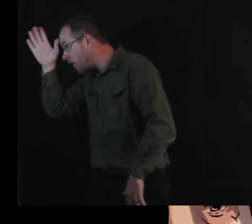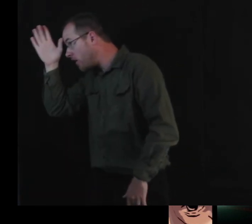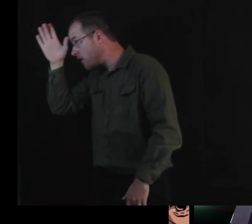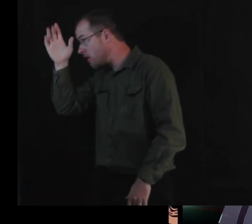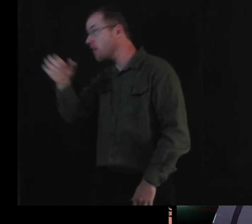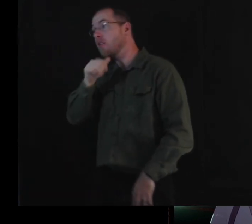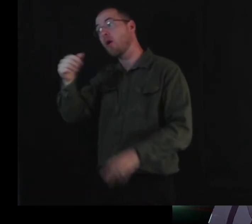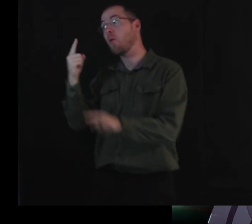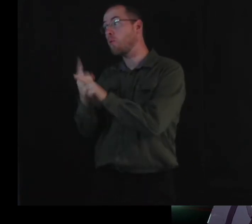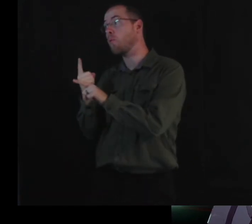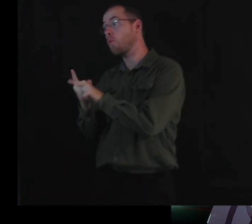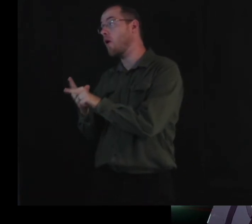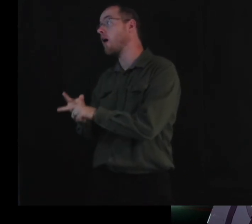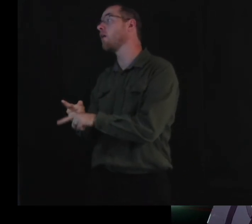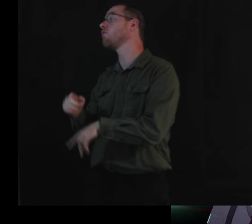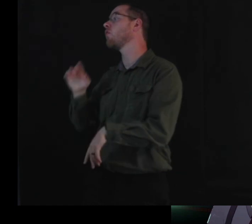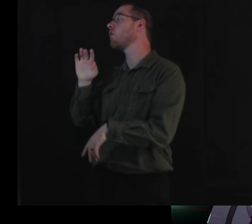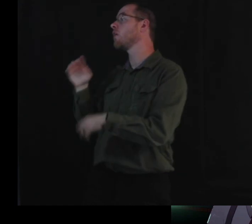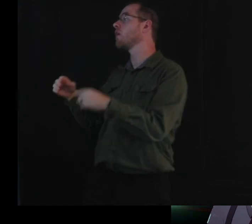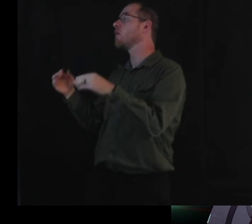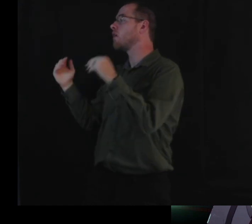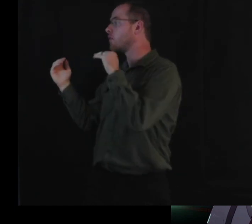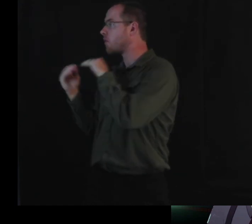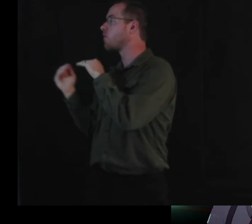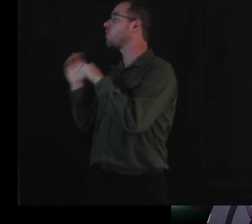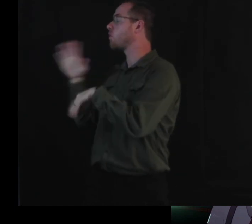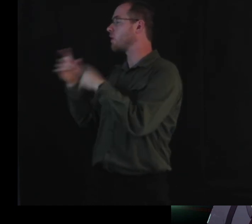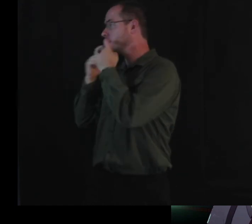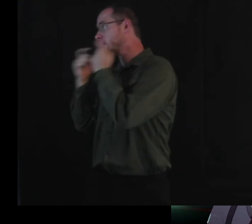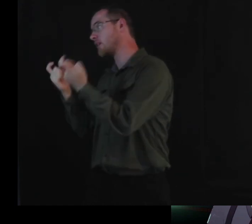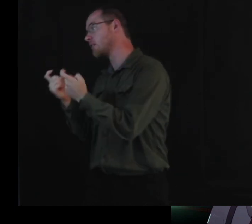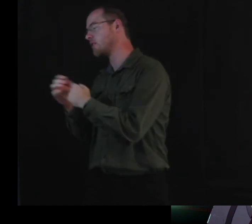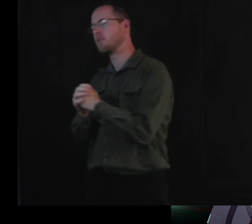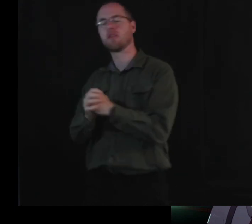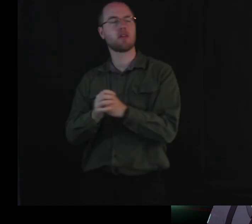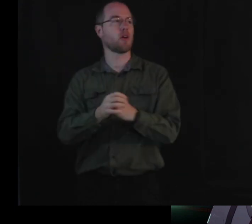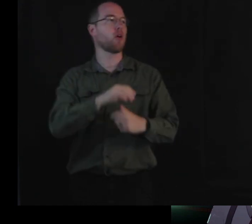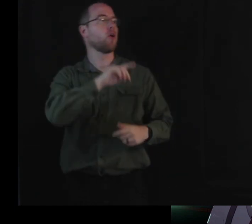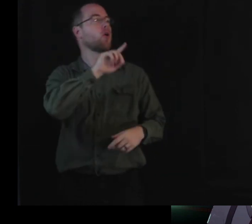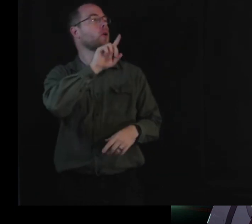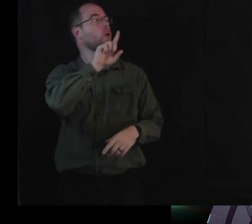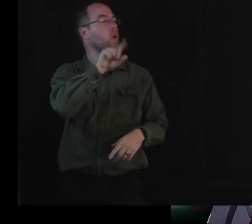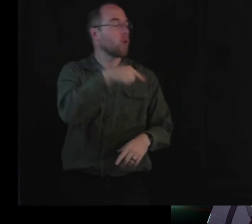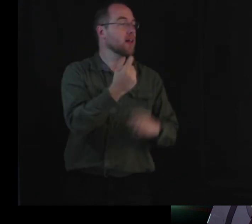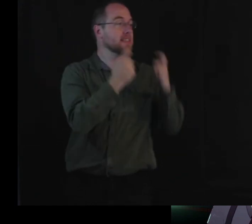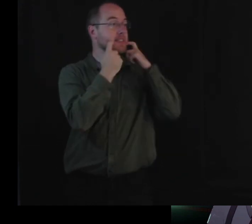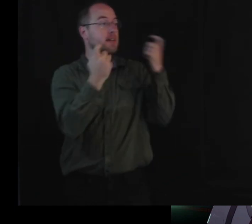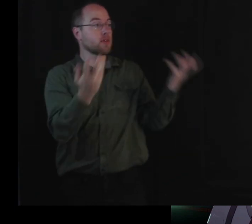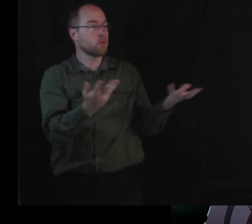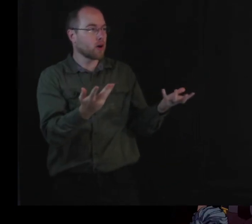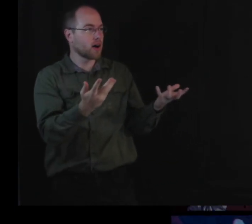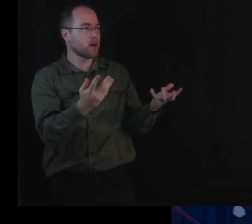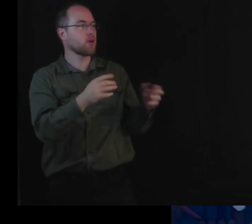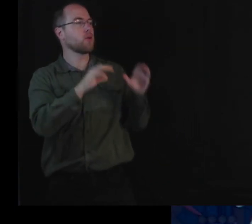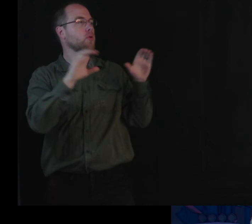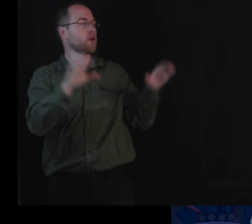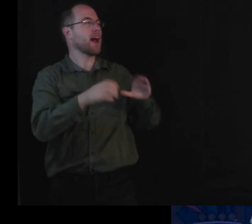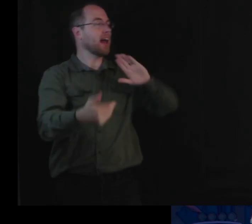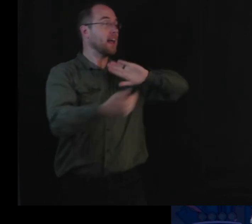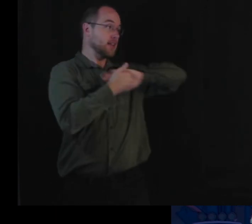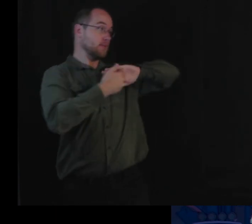own. The only sins that matter now are those of Wick. Against my family.